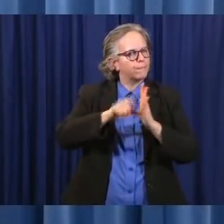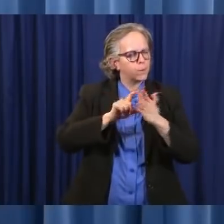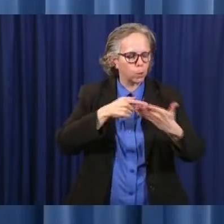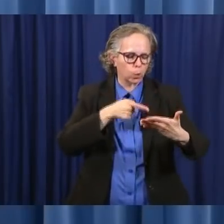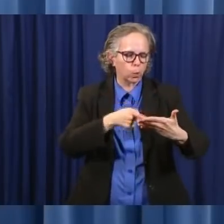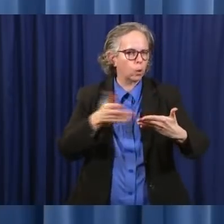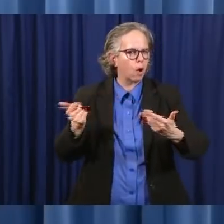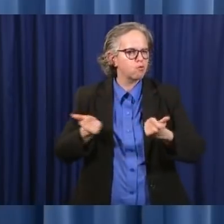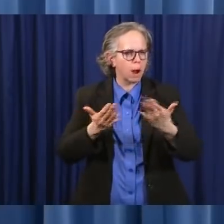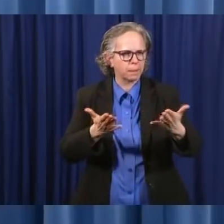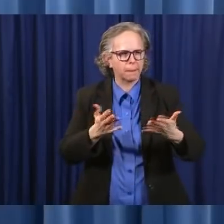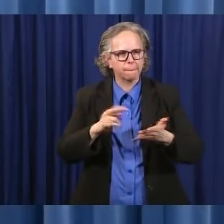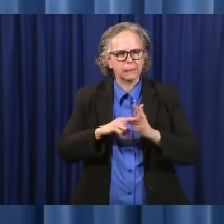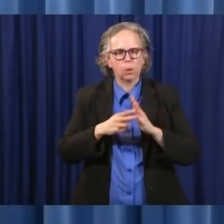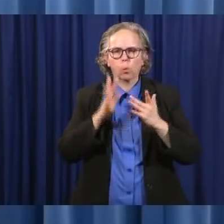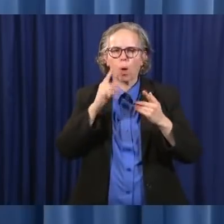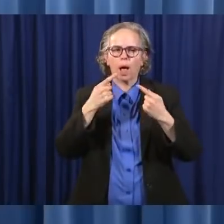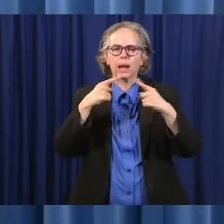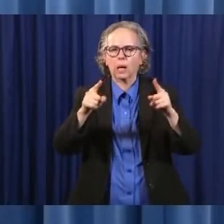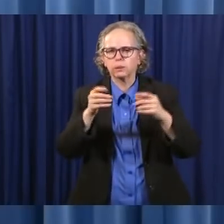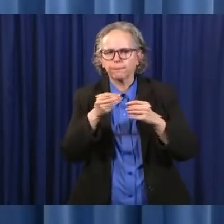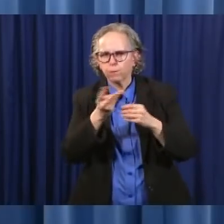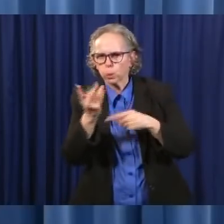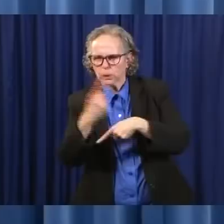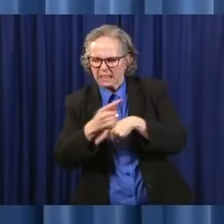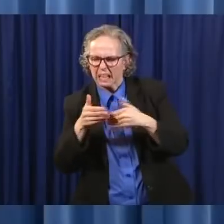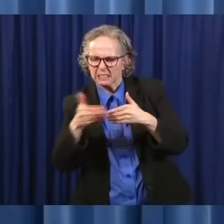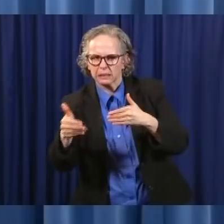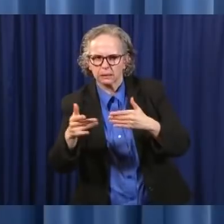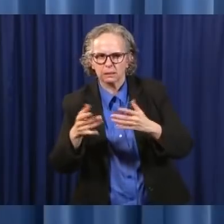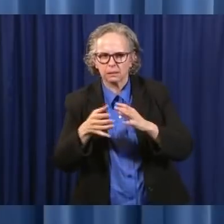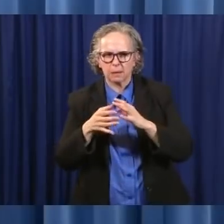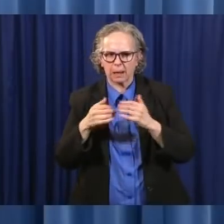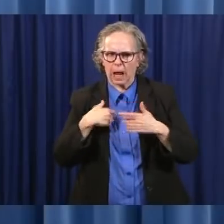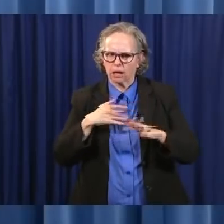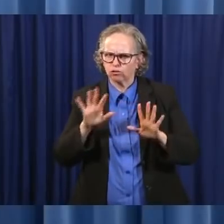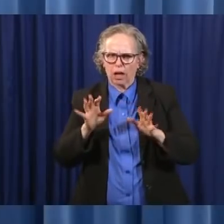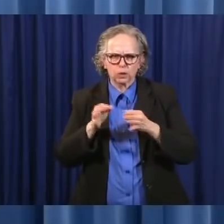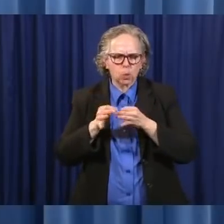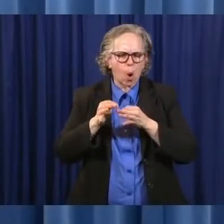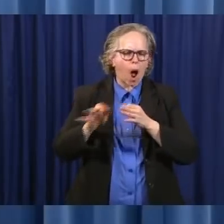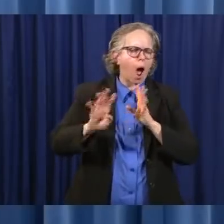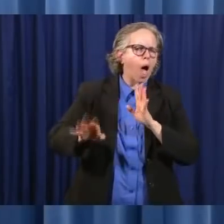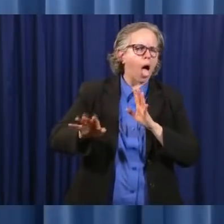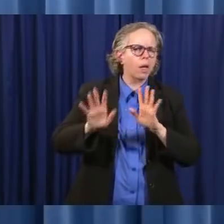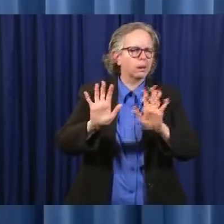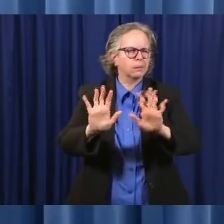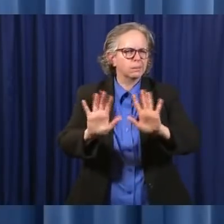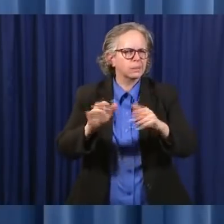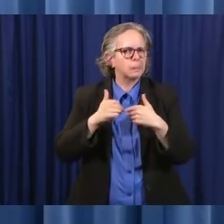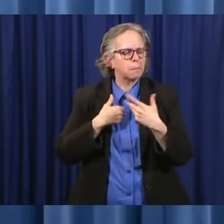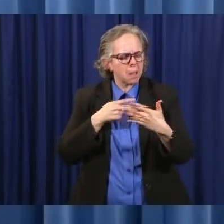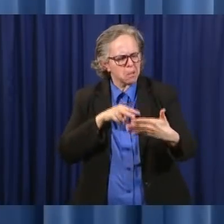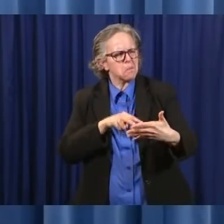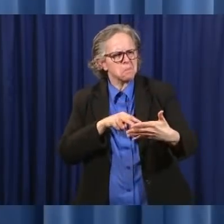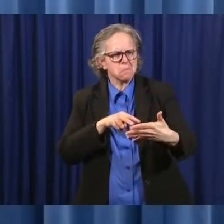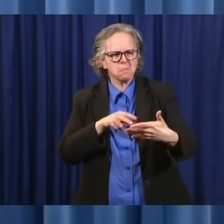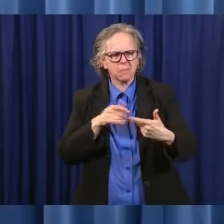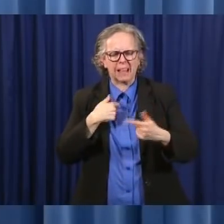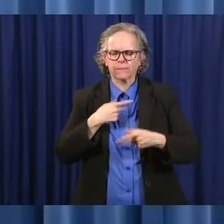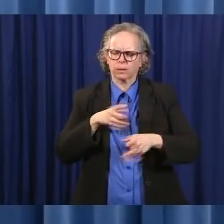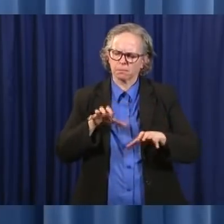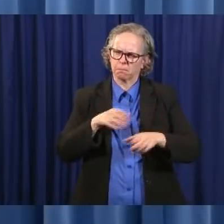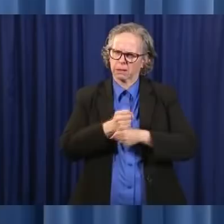in the next couple of days on that. So we're not trying to hold anybody up, but again, we got to get this right. We got to get